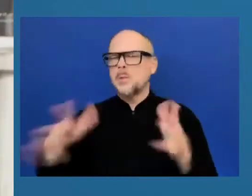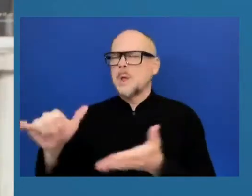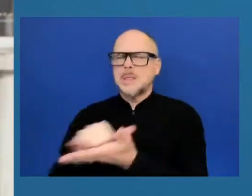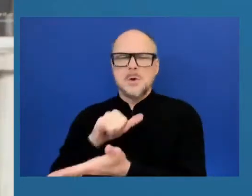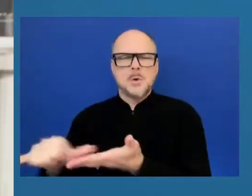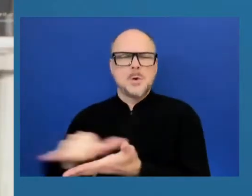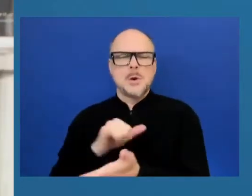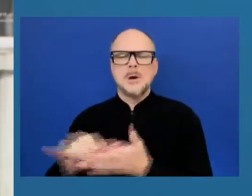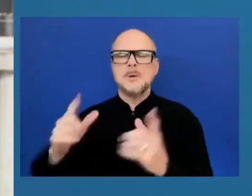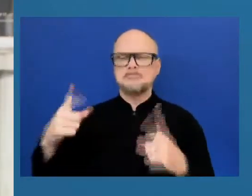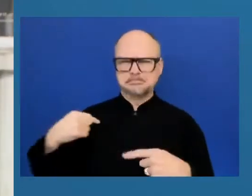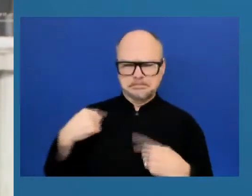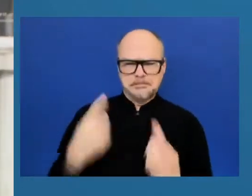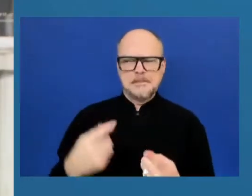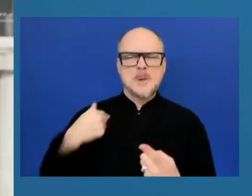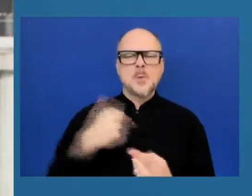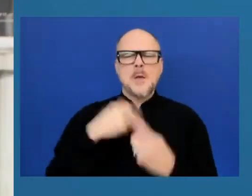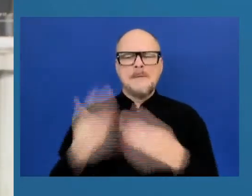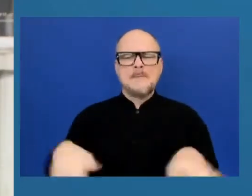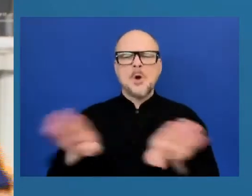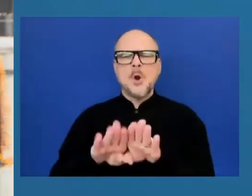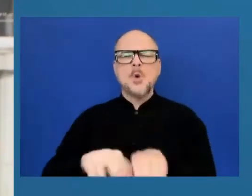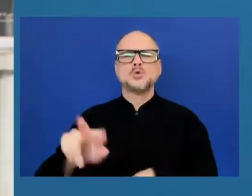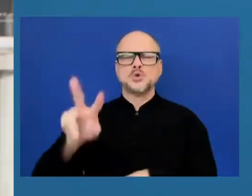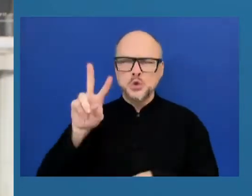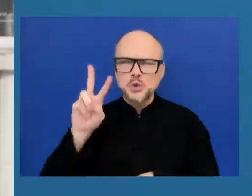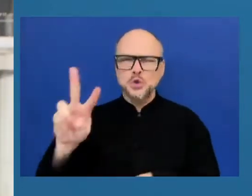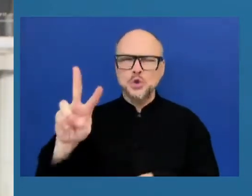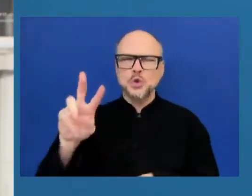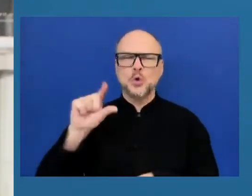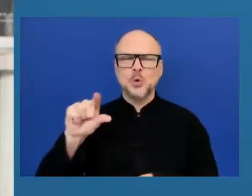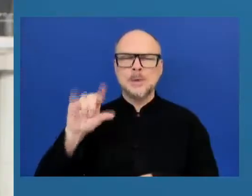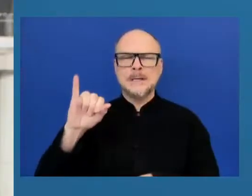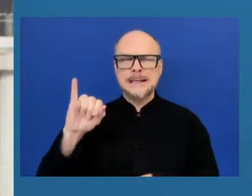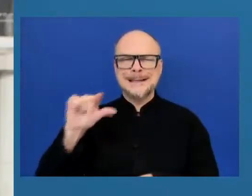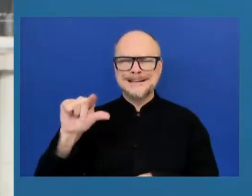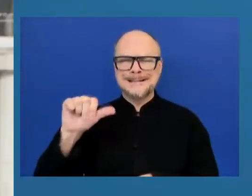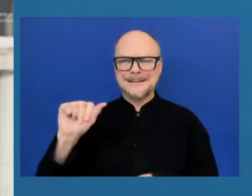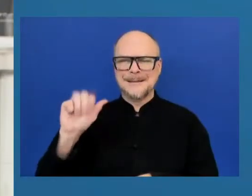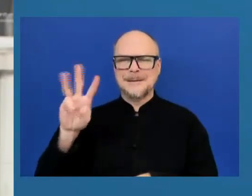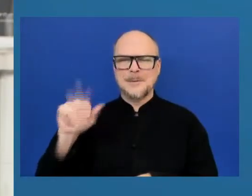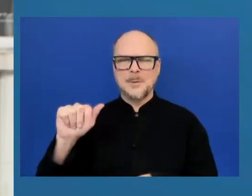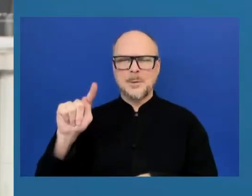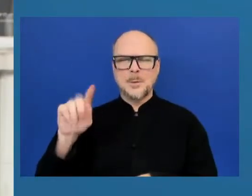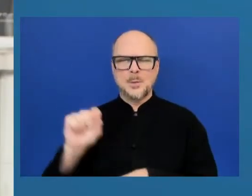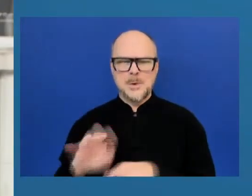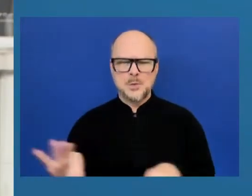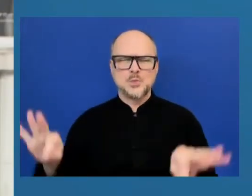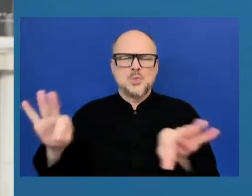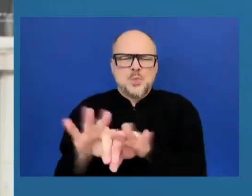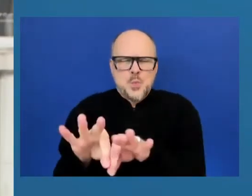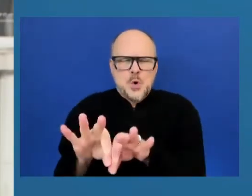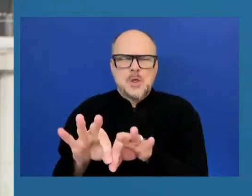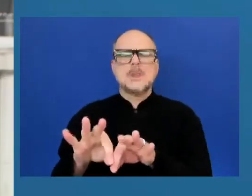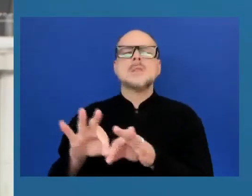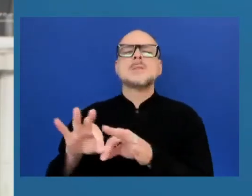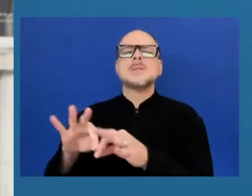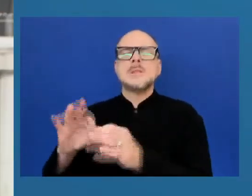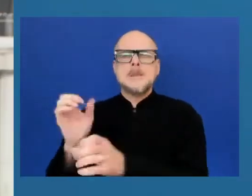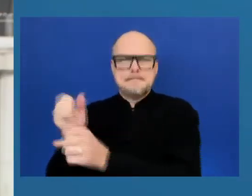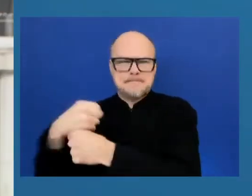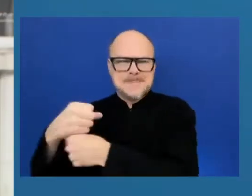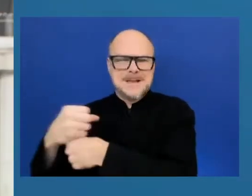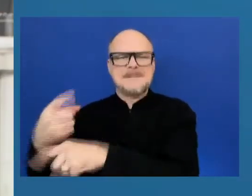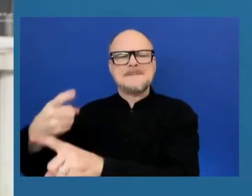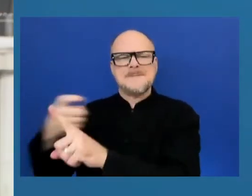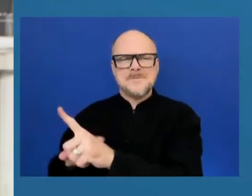fossil fuel capacity. That's why it makes New York's electric grid one of the cleanest in the country per capita. But you